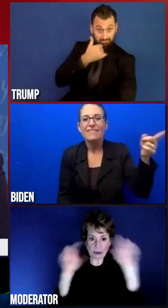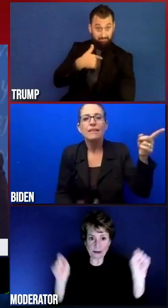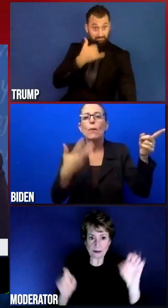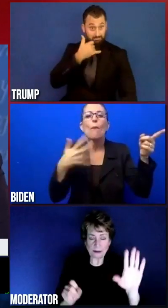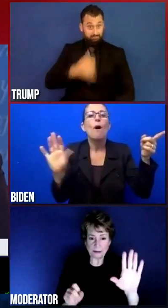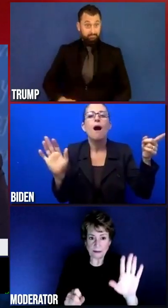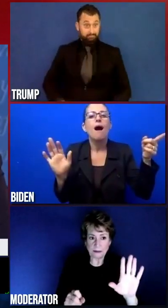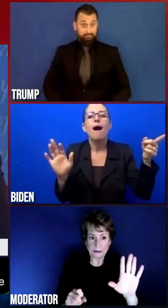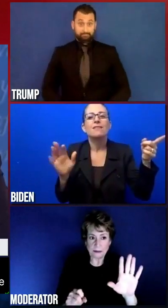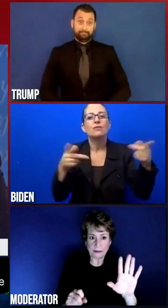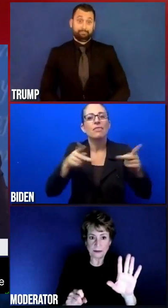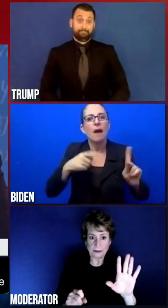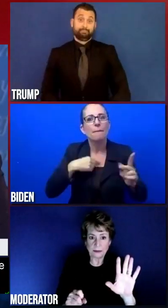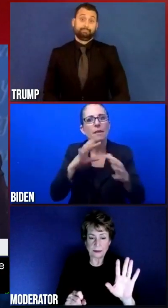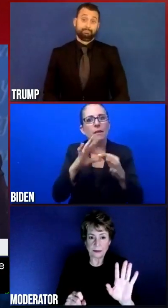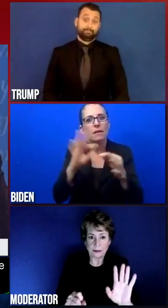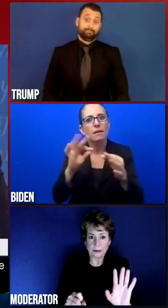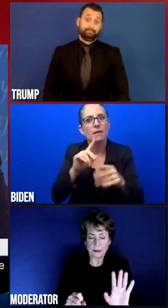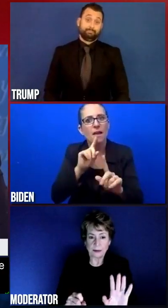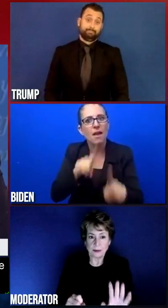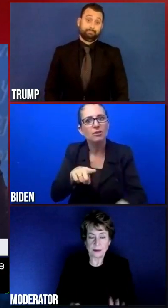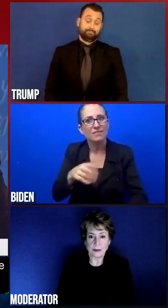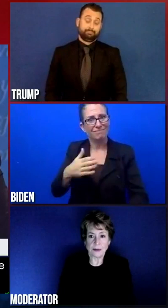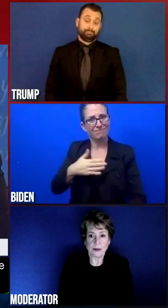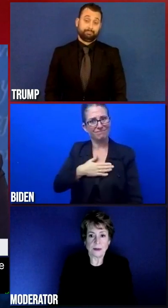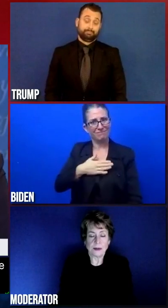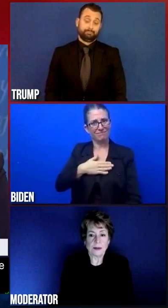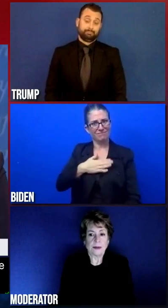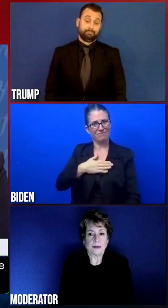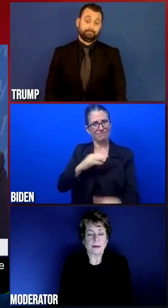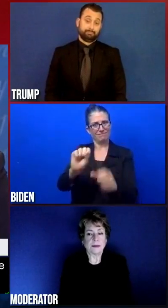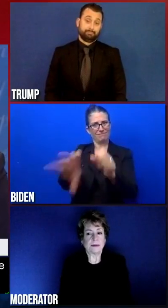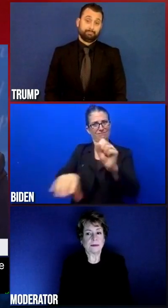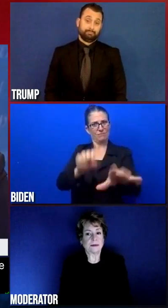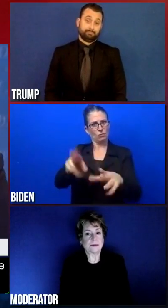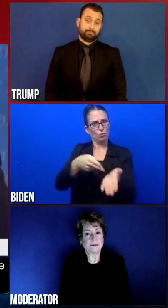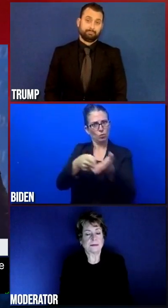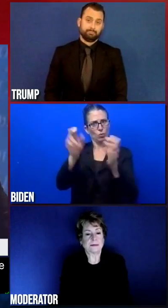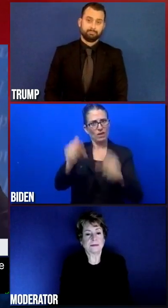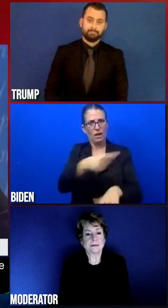been thoroughly discredited. By who? The media? By everybody.